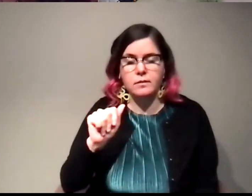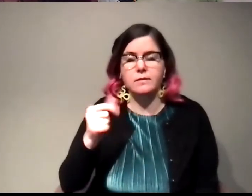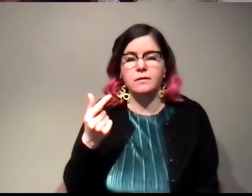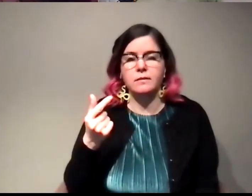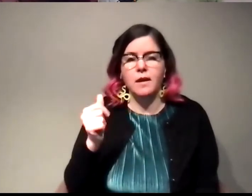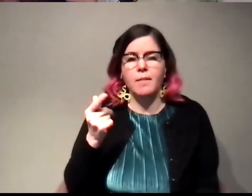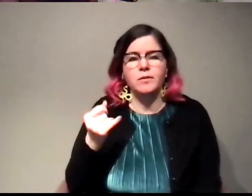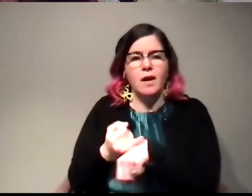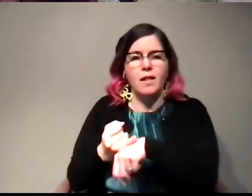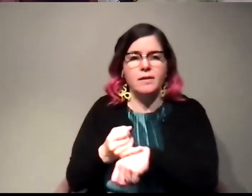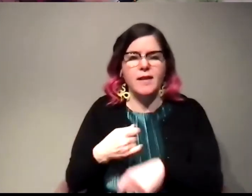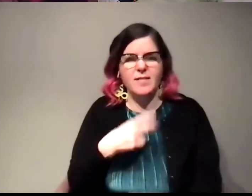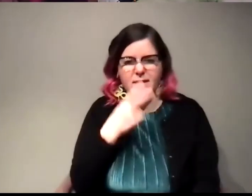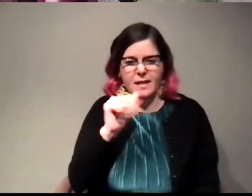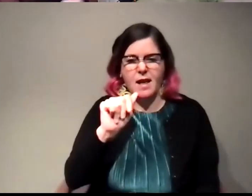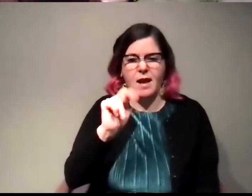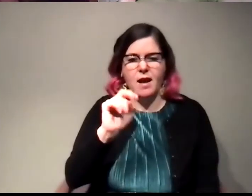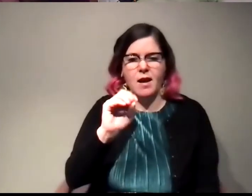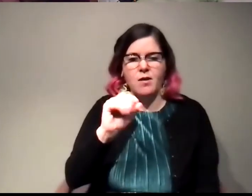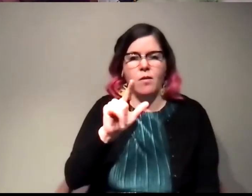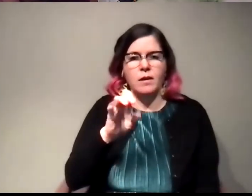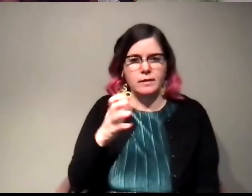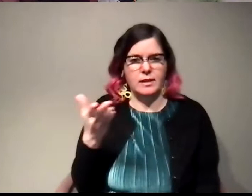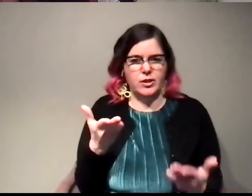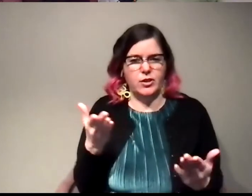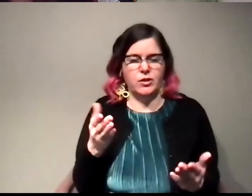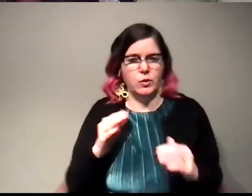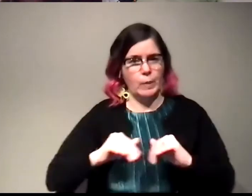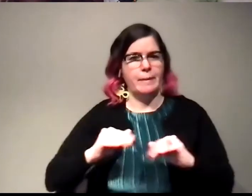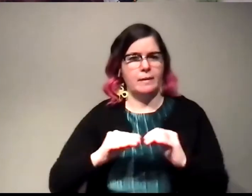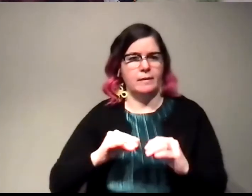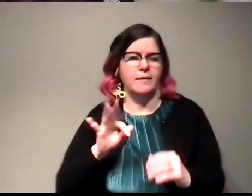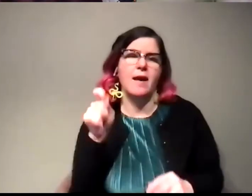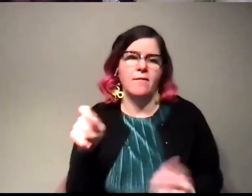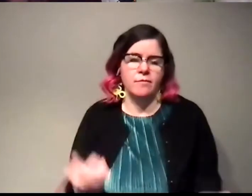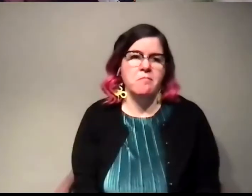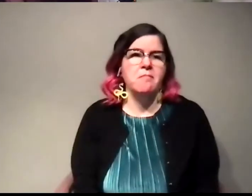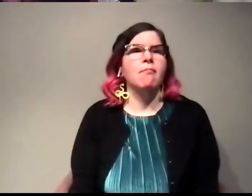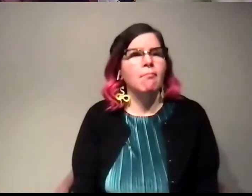even seen anoles around here. So the little, you know, little guys swimming when they have to. Wow, cool.